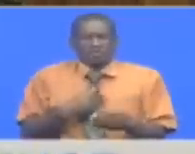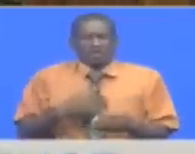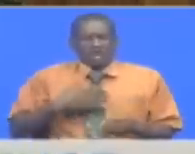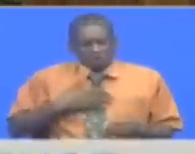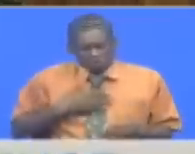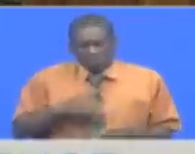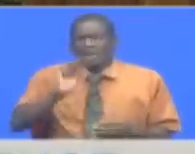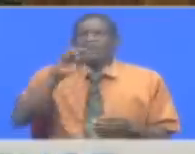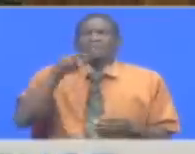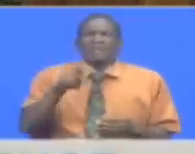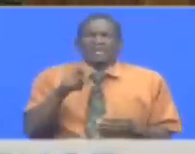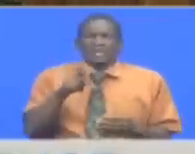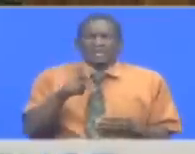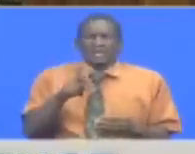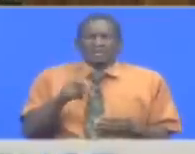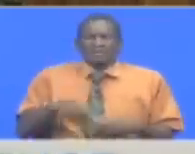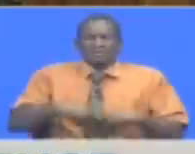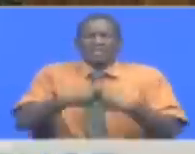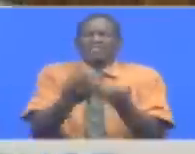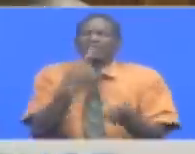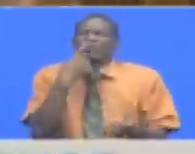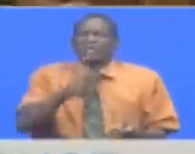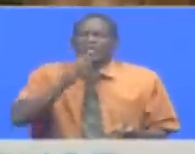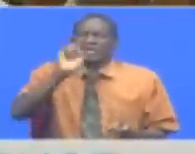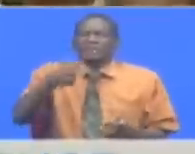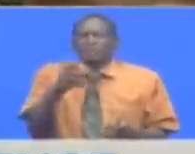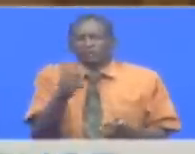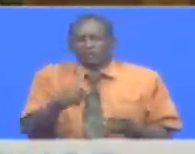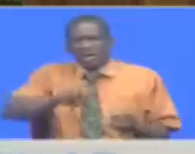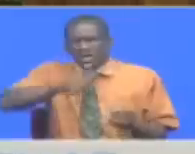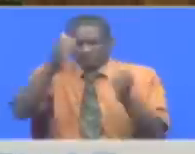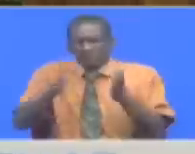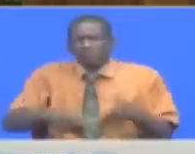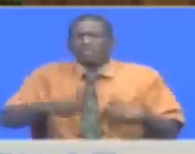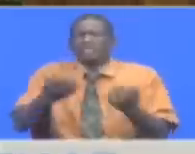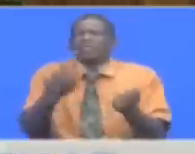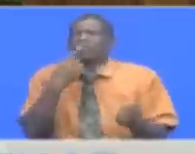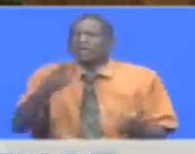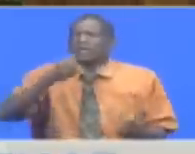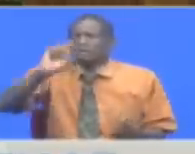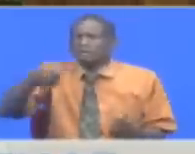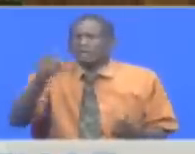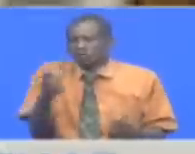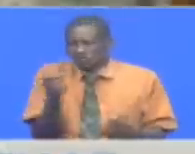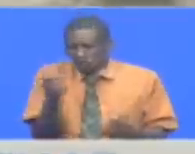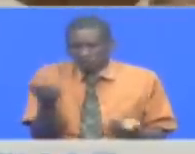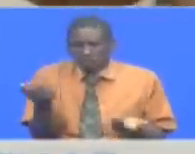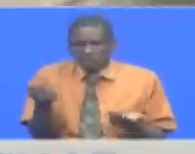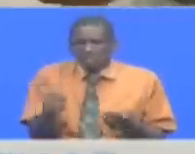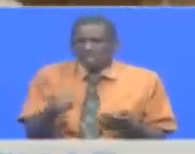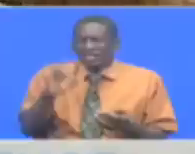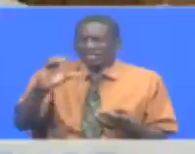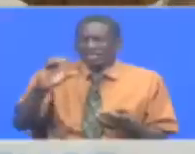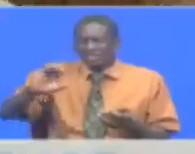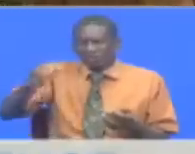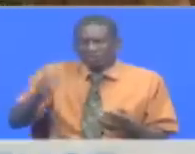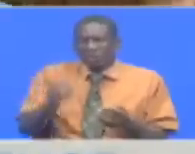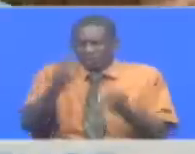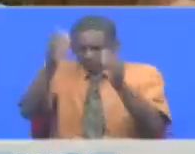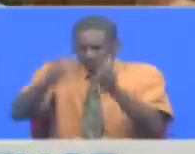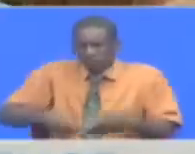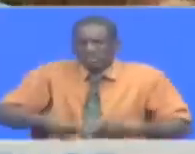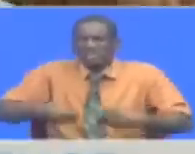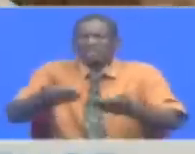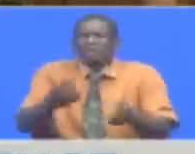parliament receiving 100 million shillings and another one receiving 100 million shillings, one is distributing 100 million